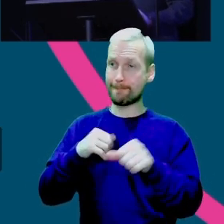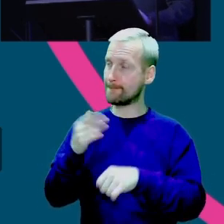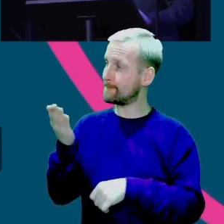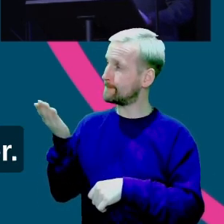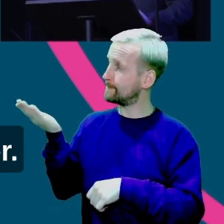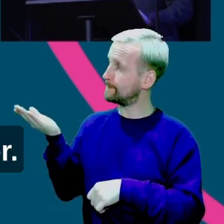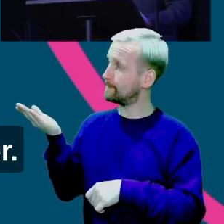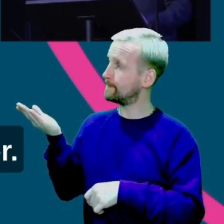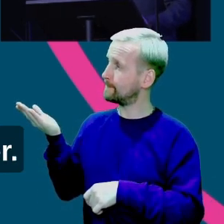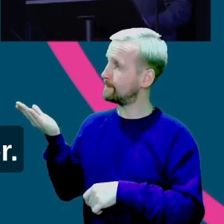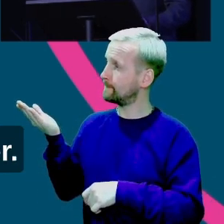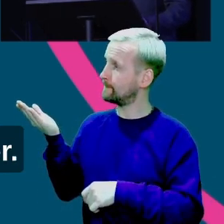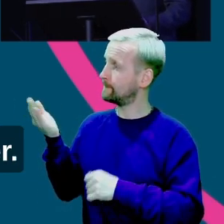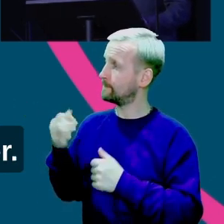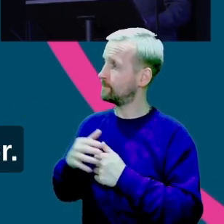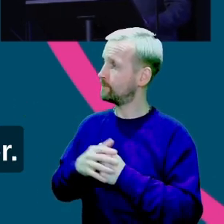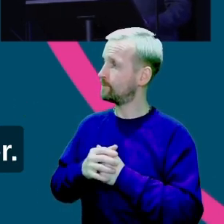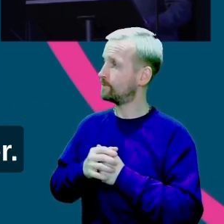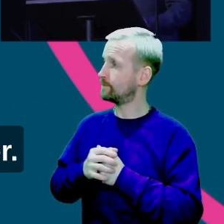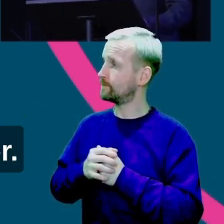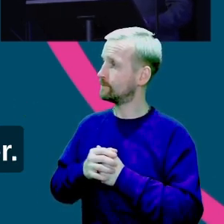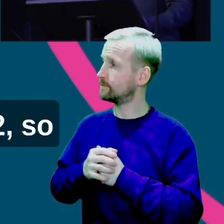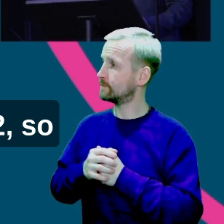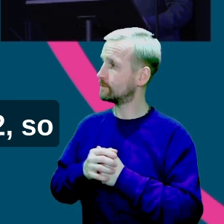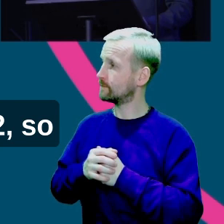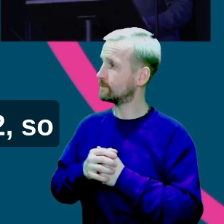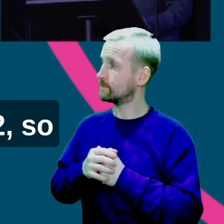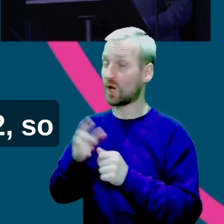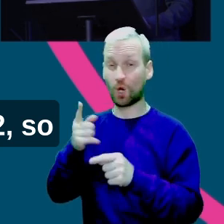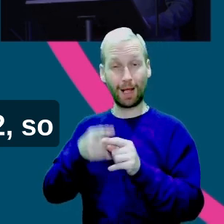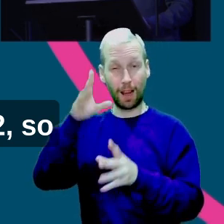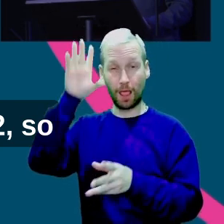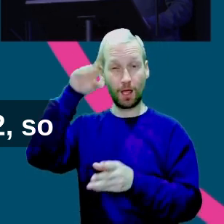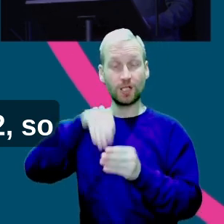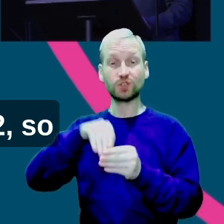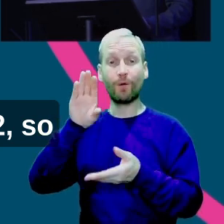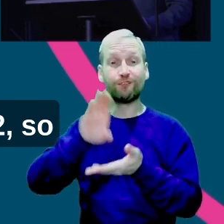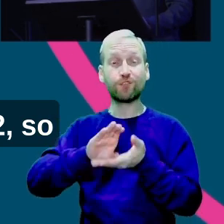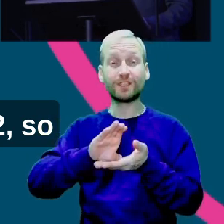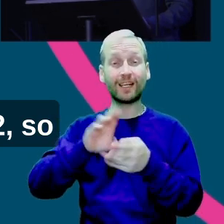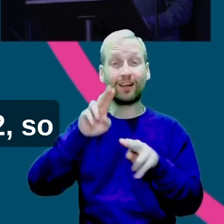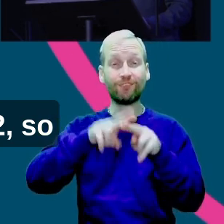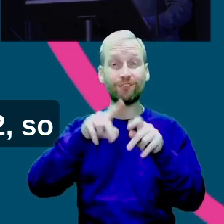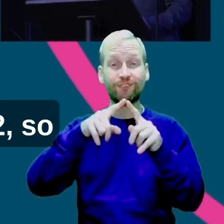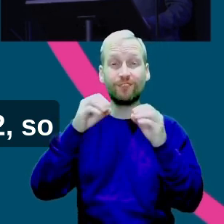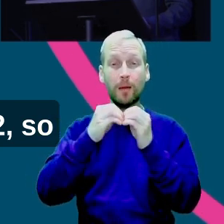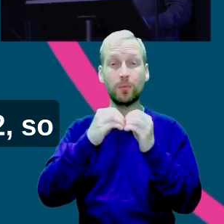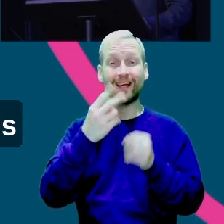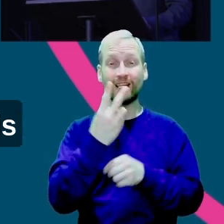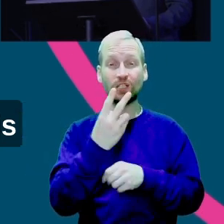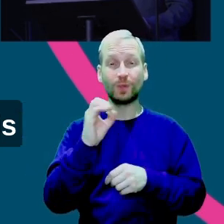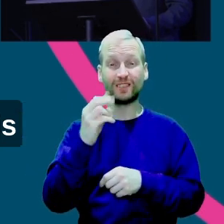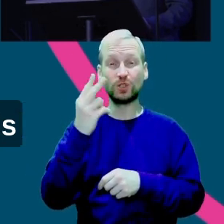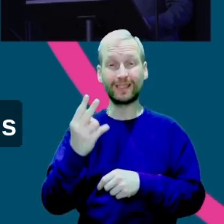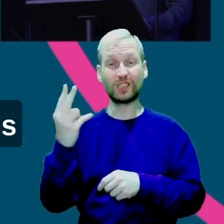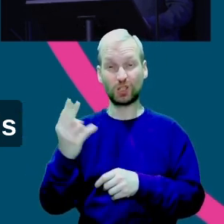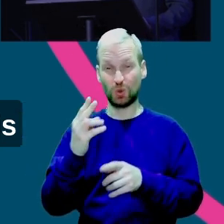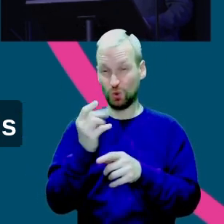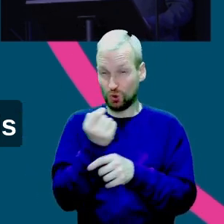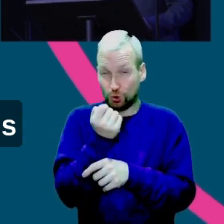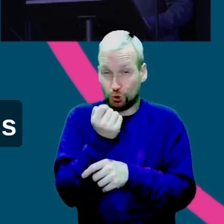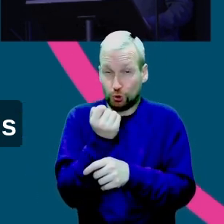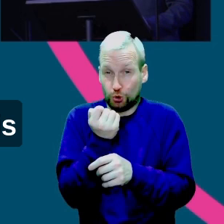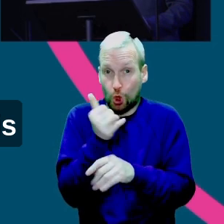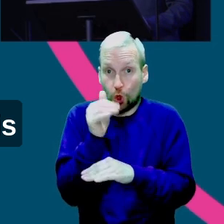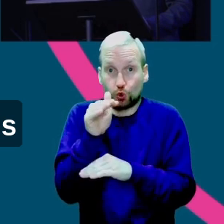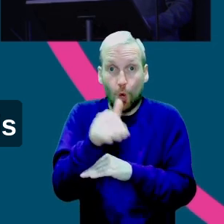just shows just how quickly we've been able to pull this together. So the funding was announced in February of 2022, so just over a year ago,